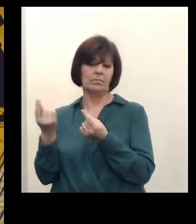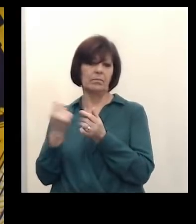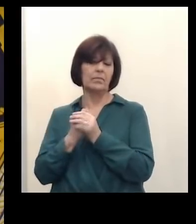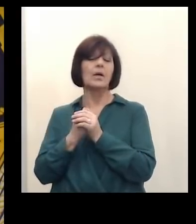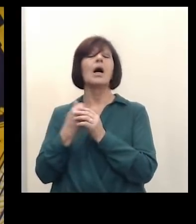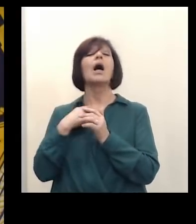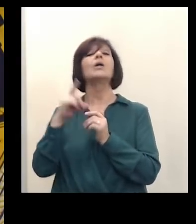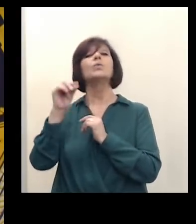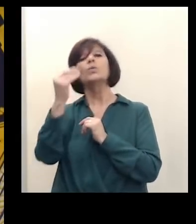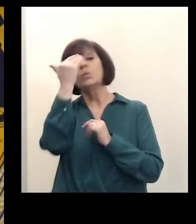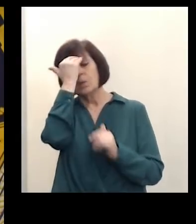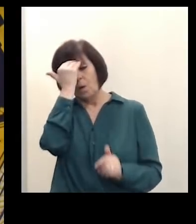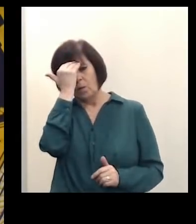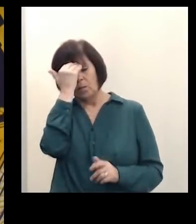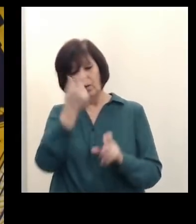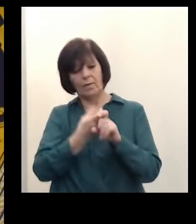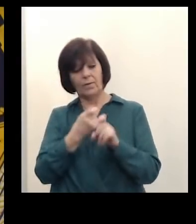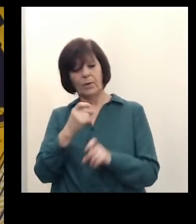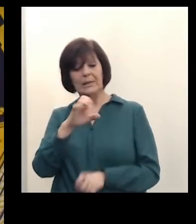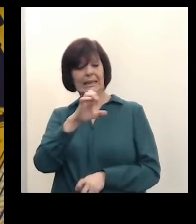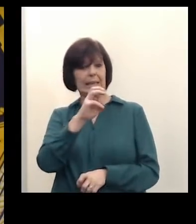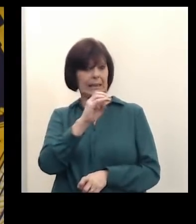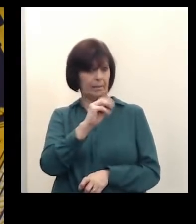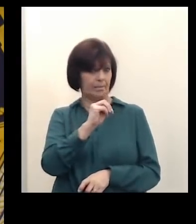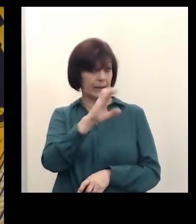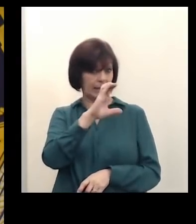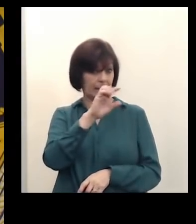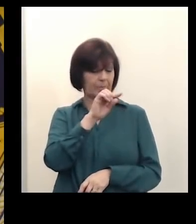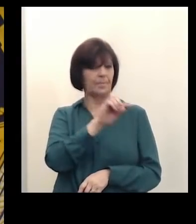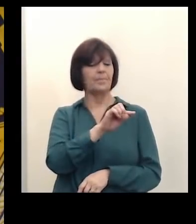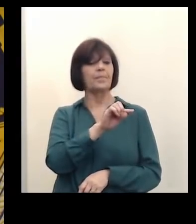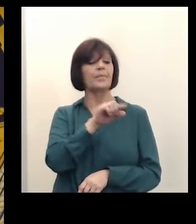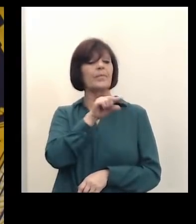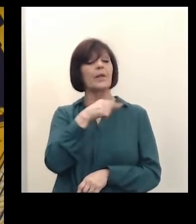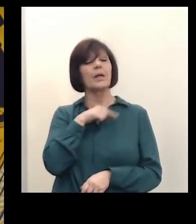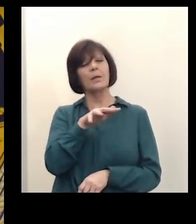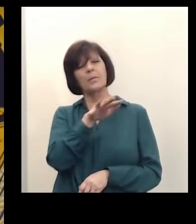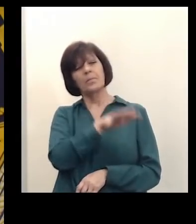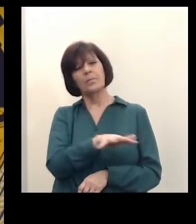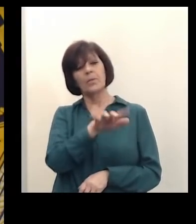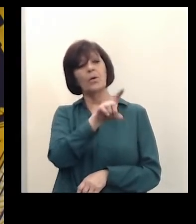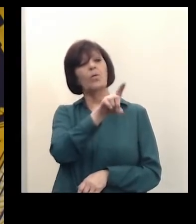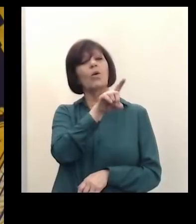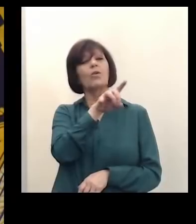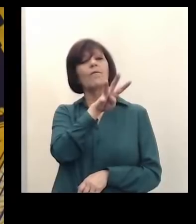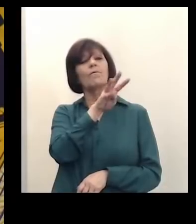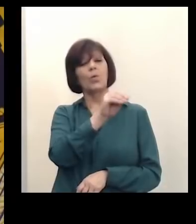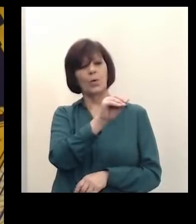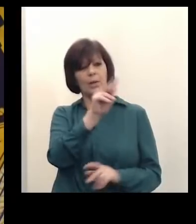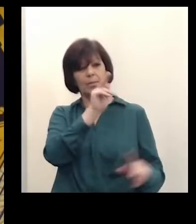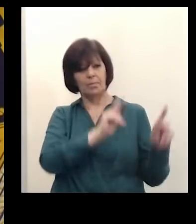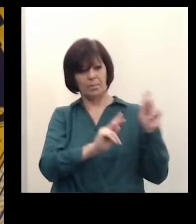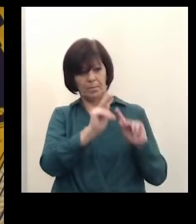know from the CEO of ECMC that they had approximately 140 individuals that were